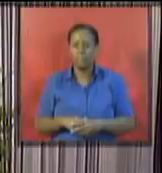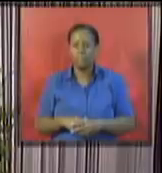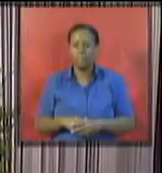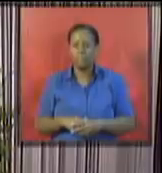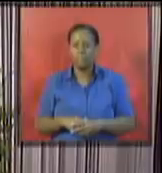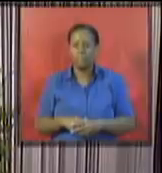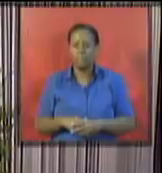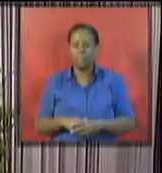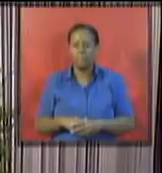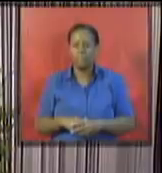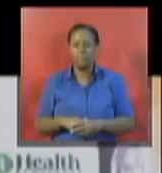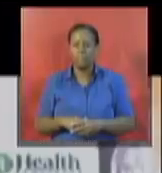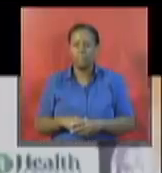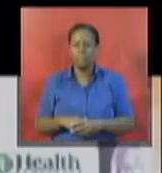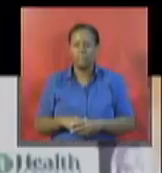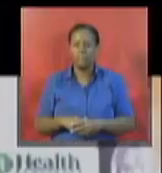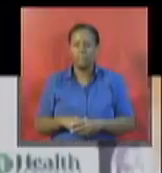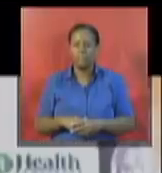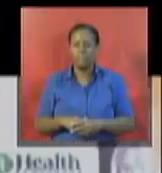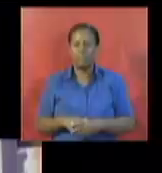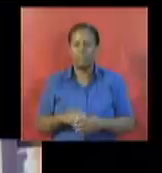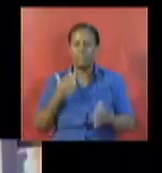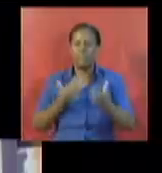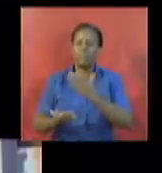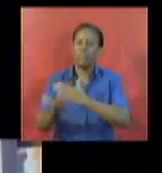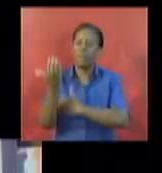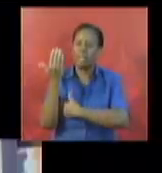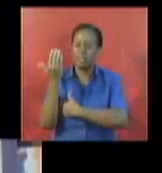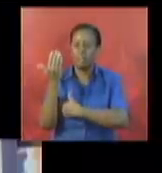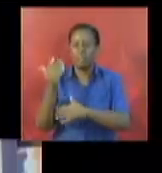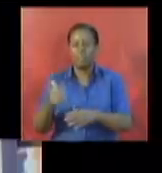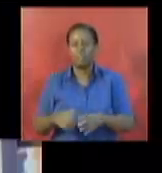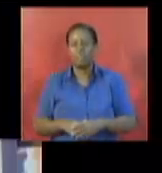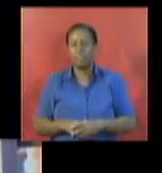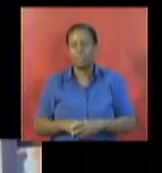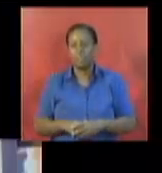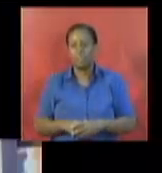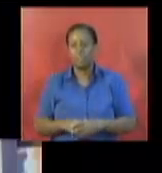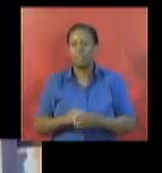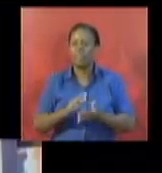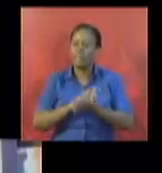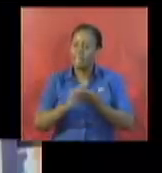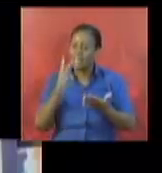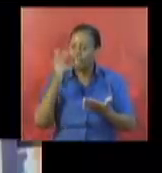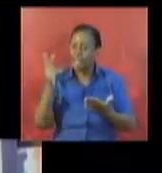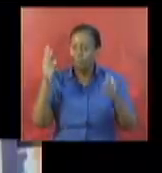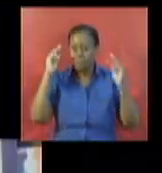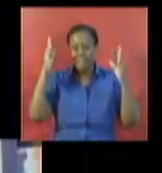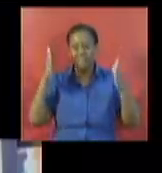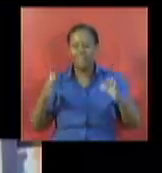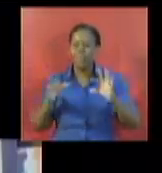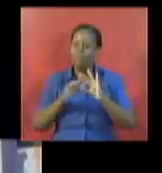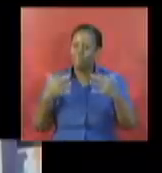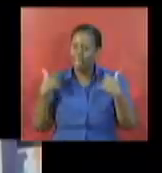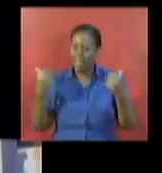Astronaut Health News, Gwyneth Stewart. Good morning, everyone. Morning. Good morning. Nice to see you, Minister Deyalsingh. Nice to see you. So, a